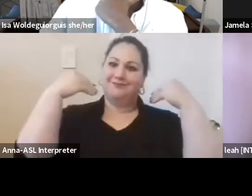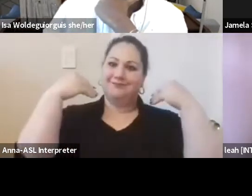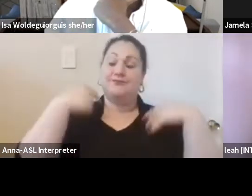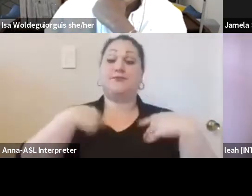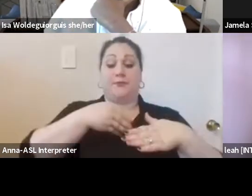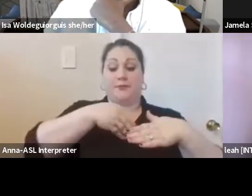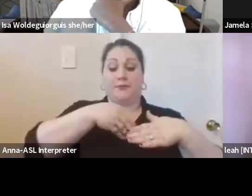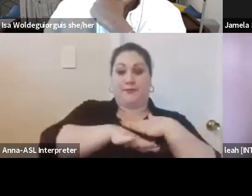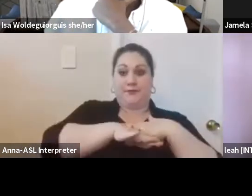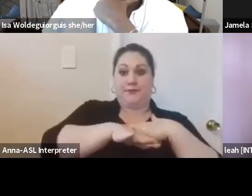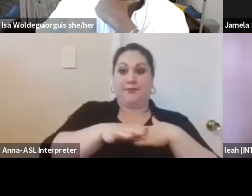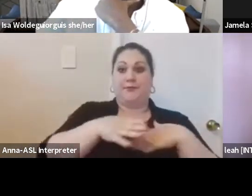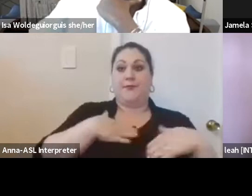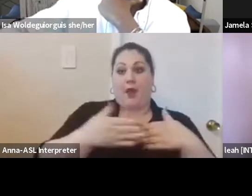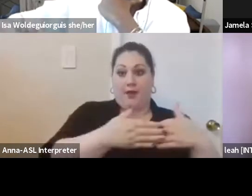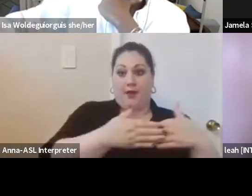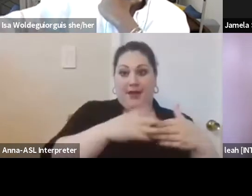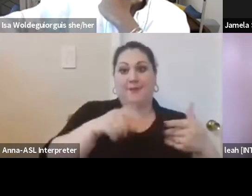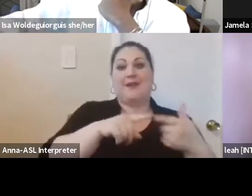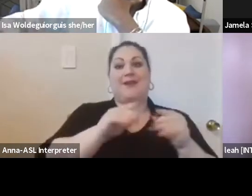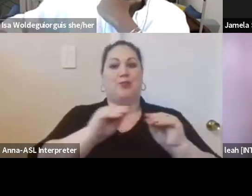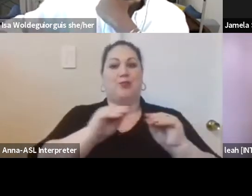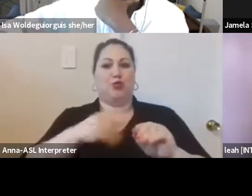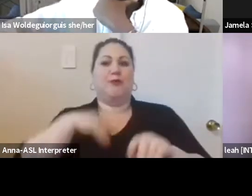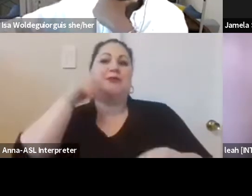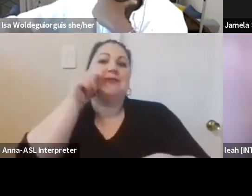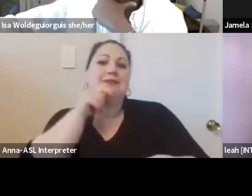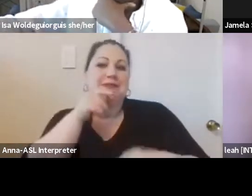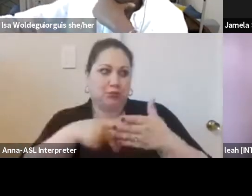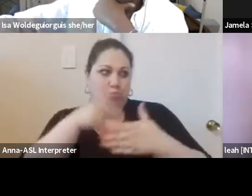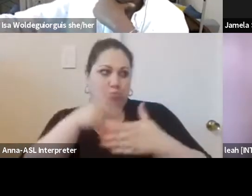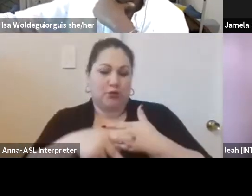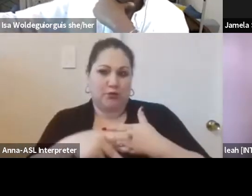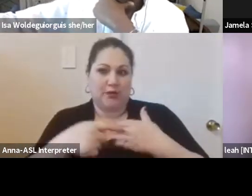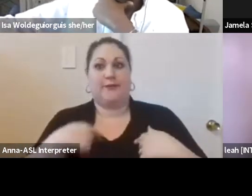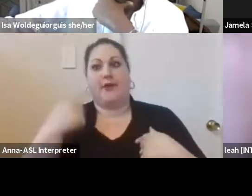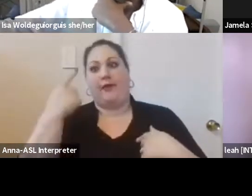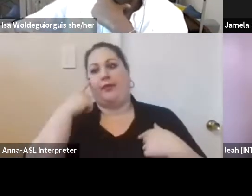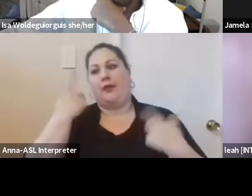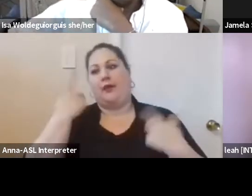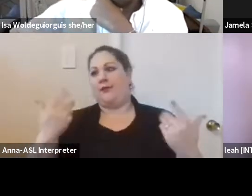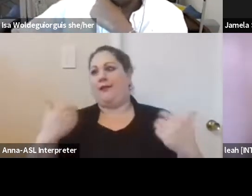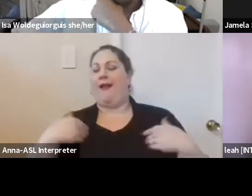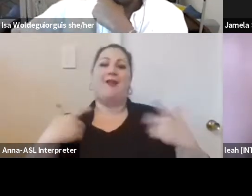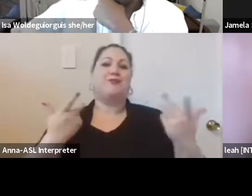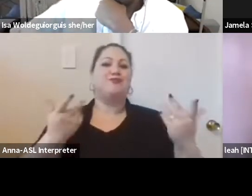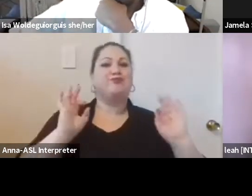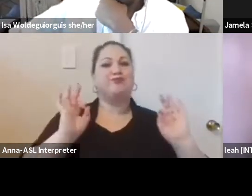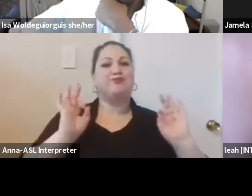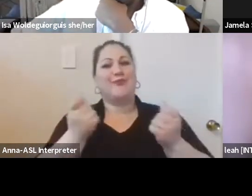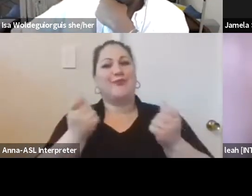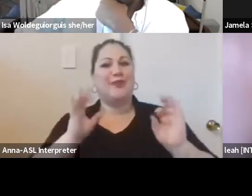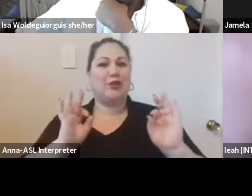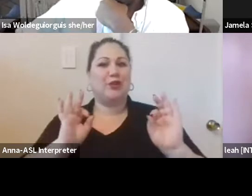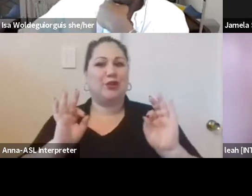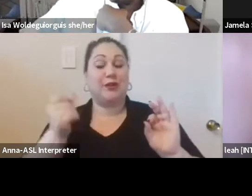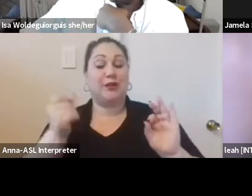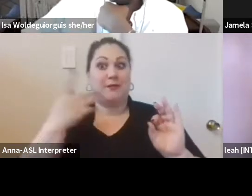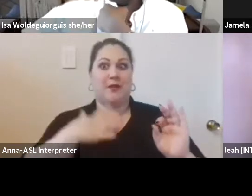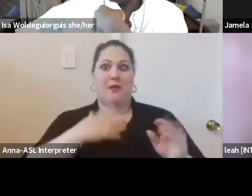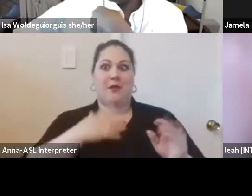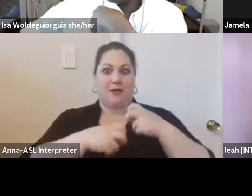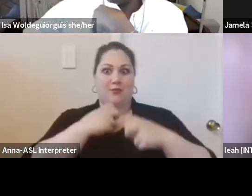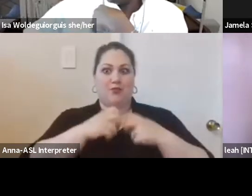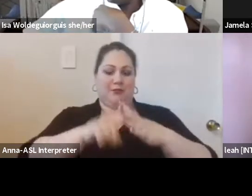teen program. I thought I wasn't going to have worries. You're right. This was just starting. These staff members judged